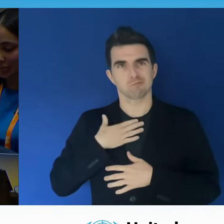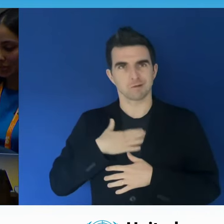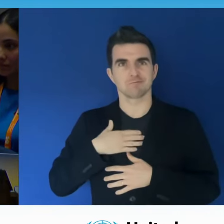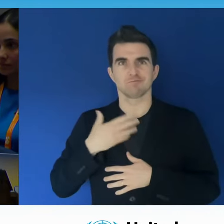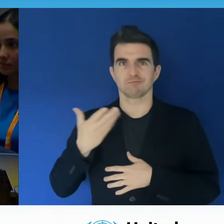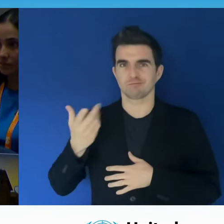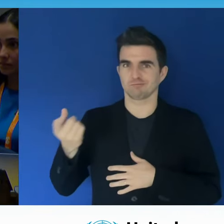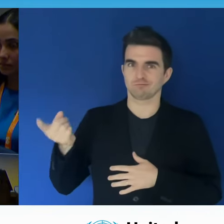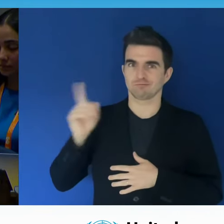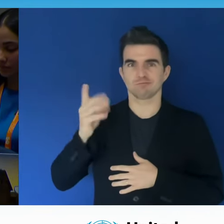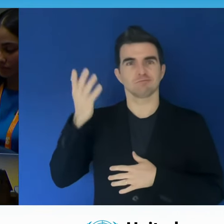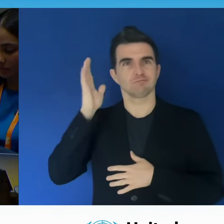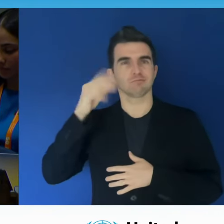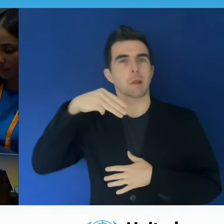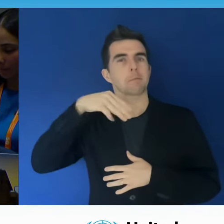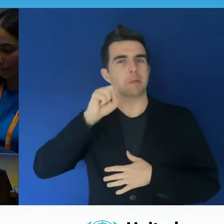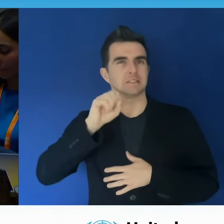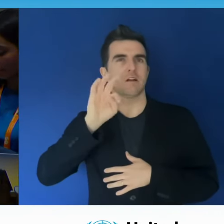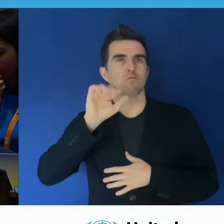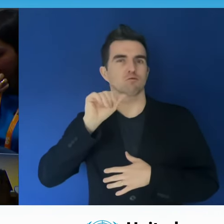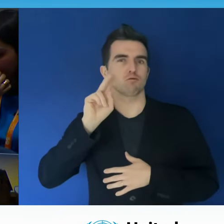United Nations Development Program,